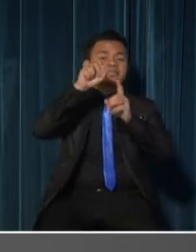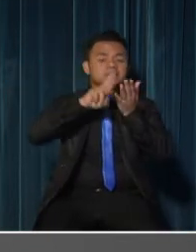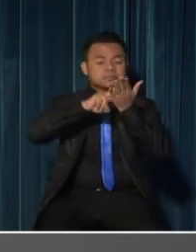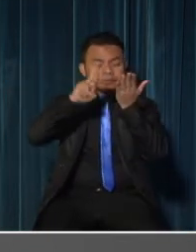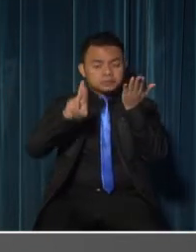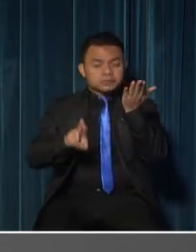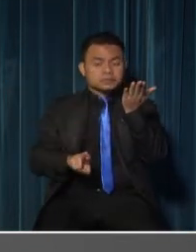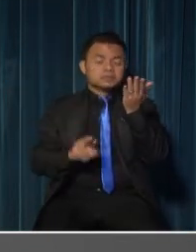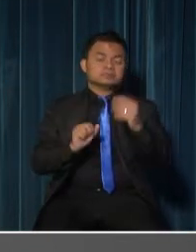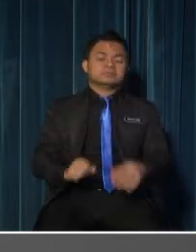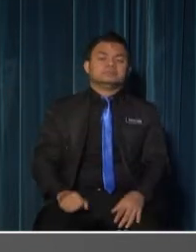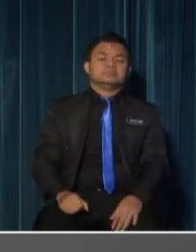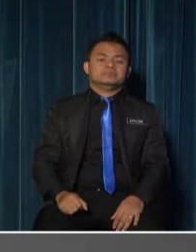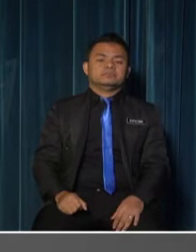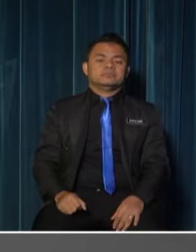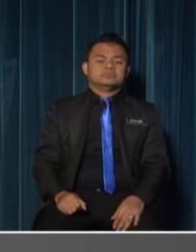lowest.